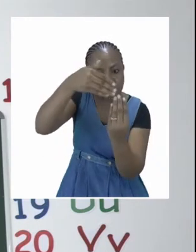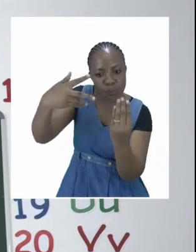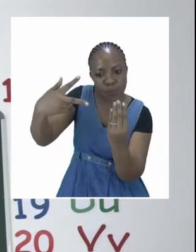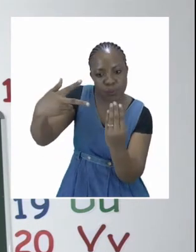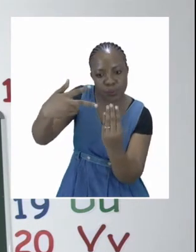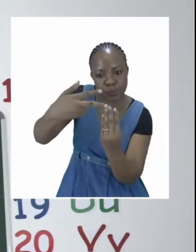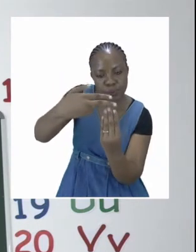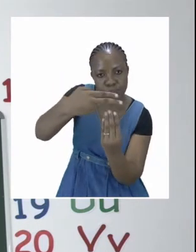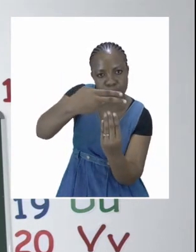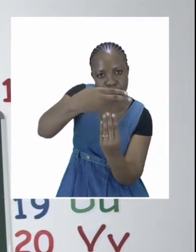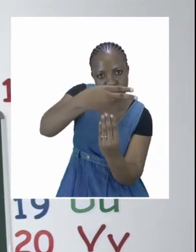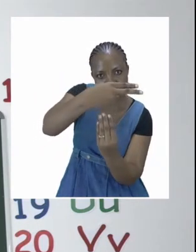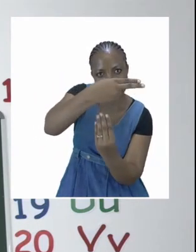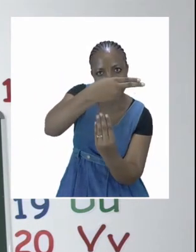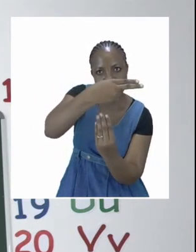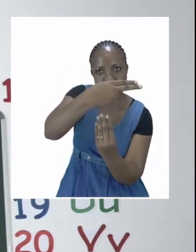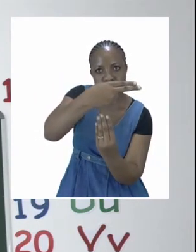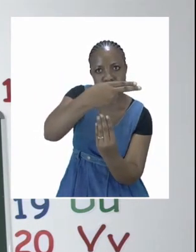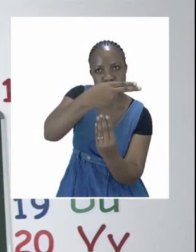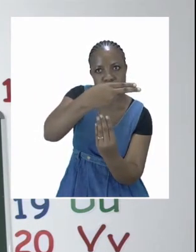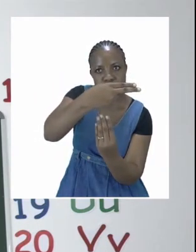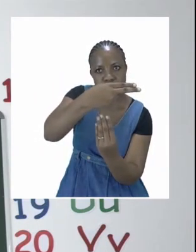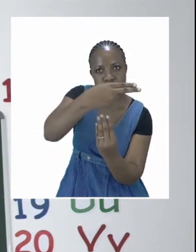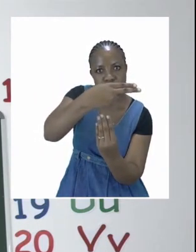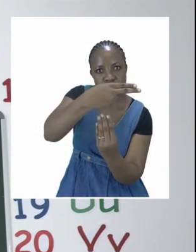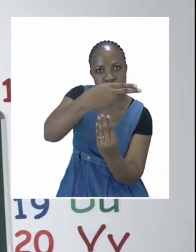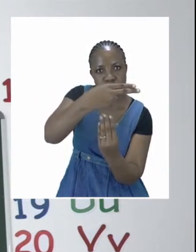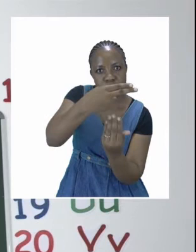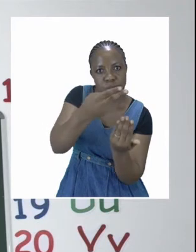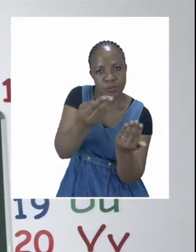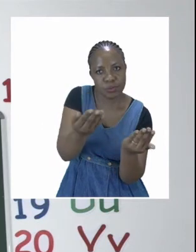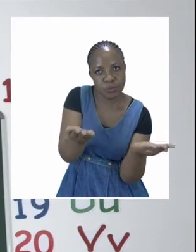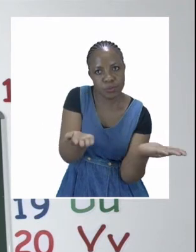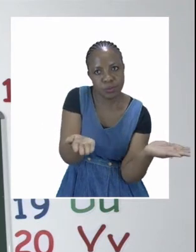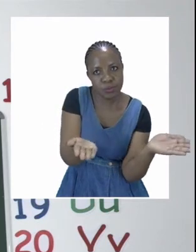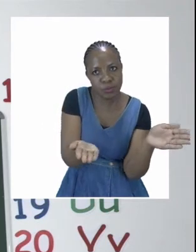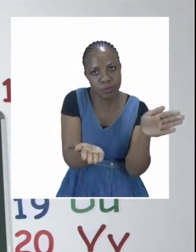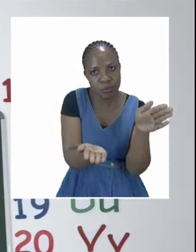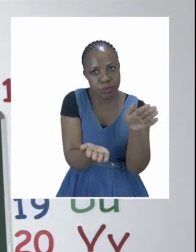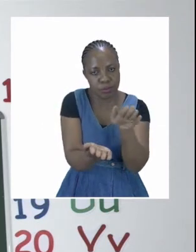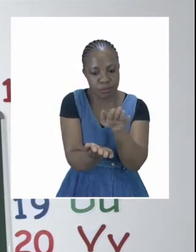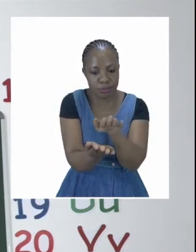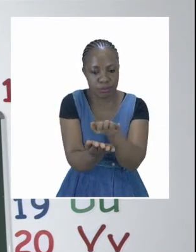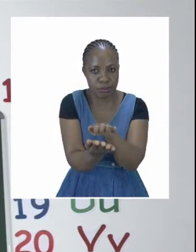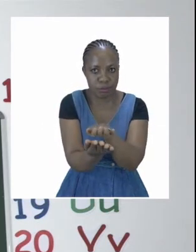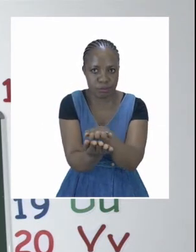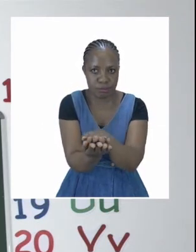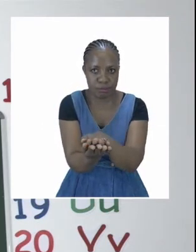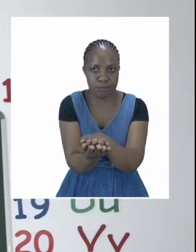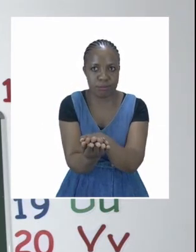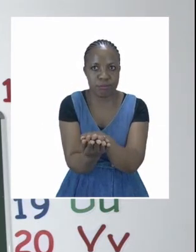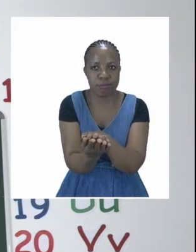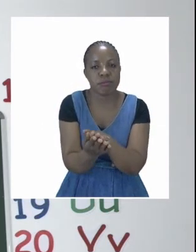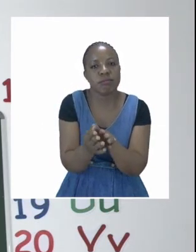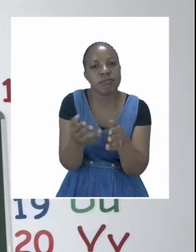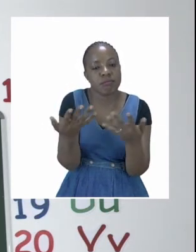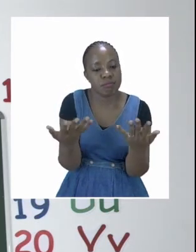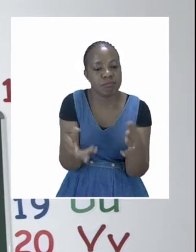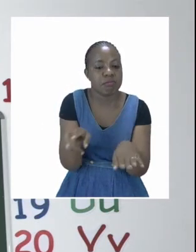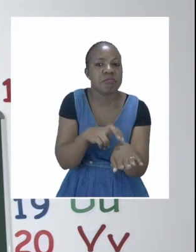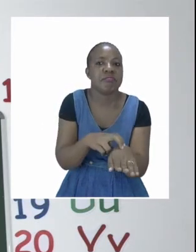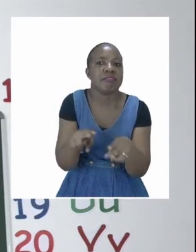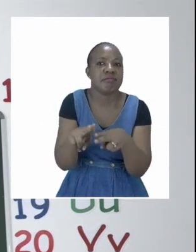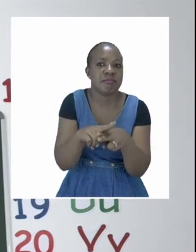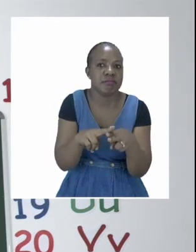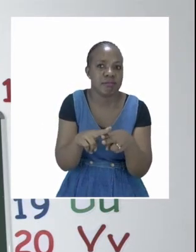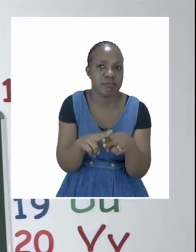booklet with a pair of scissors and fold it for ready to use. But